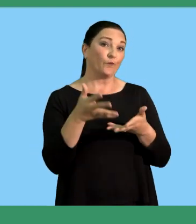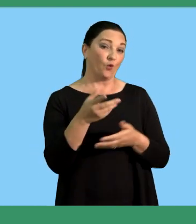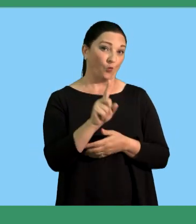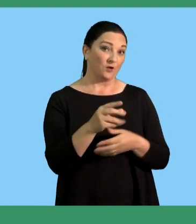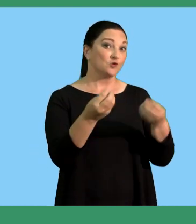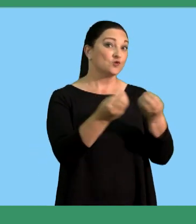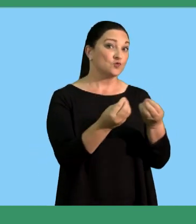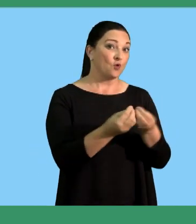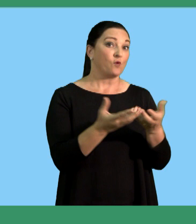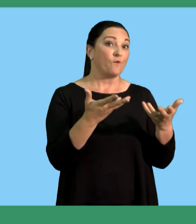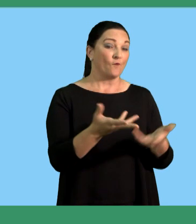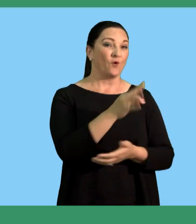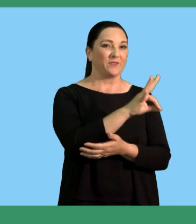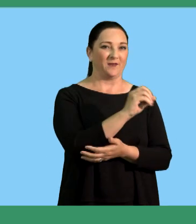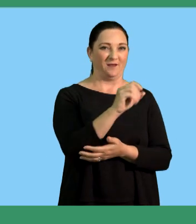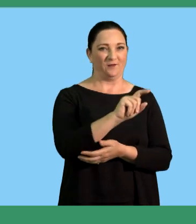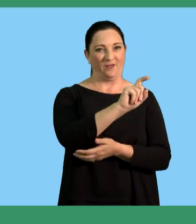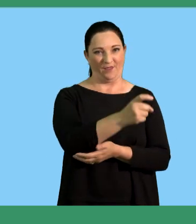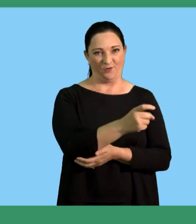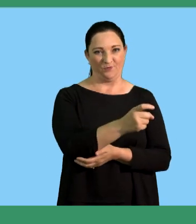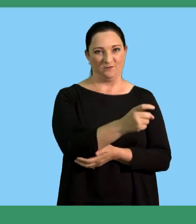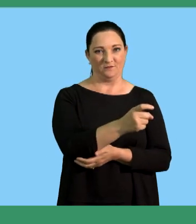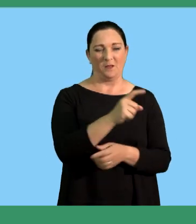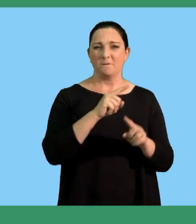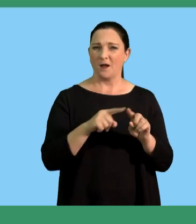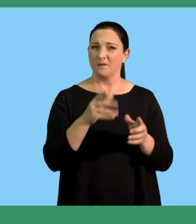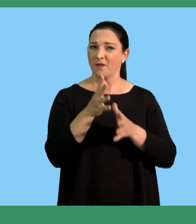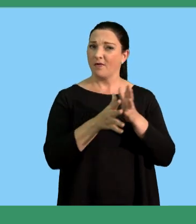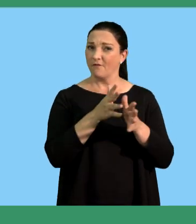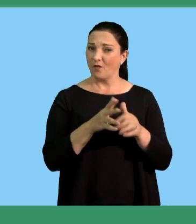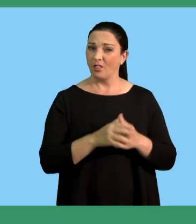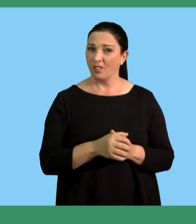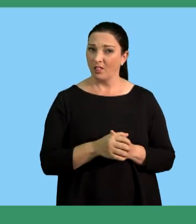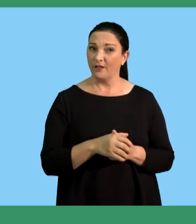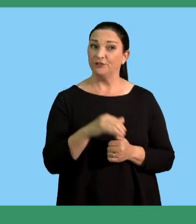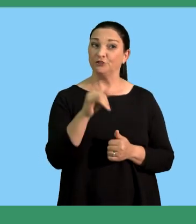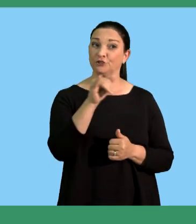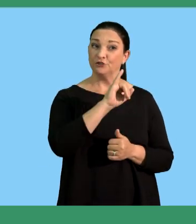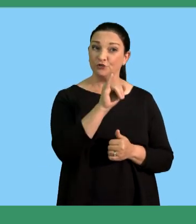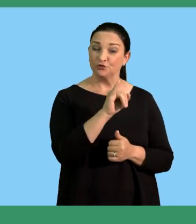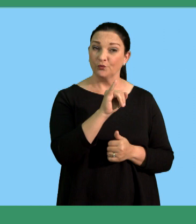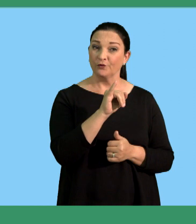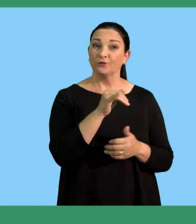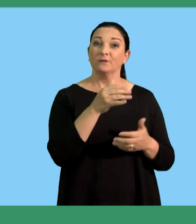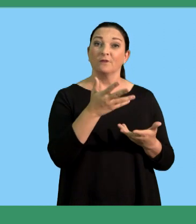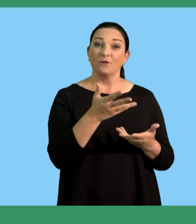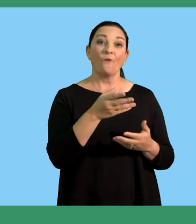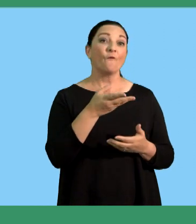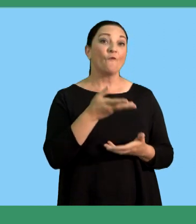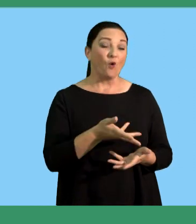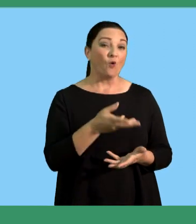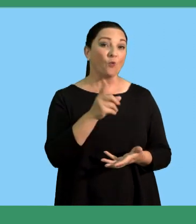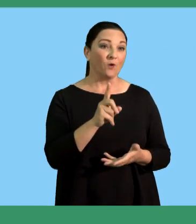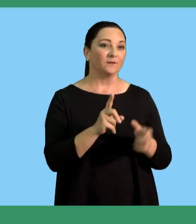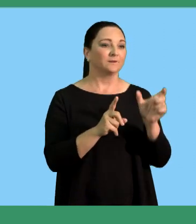is insured for 300,000. Always be careful with that. Check, insured it for. This